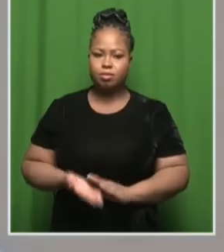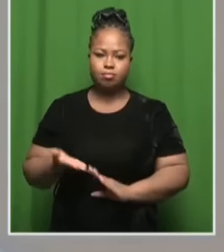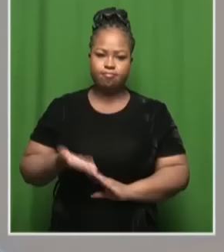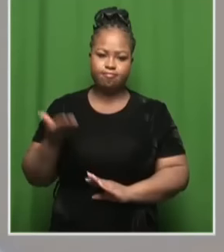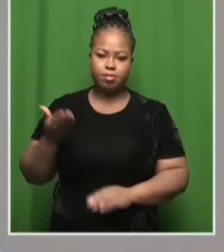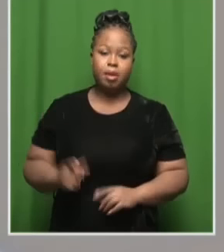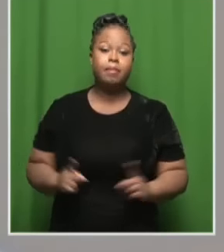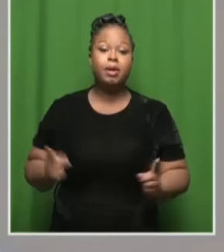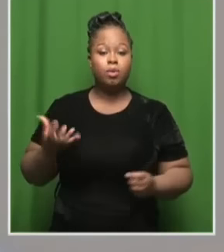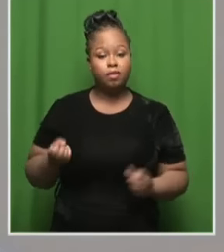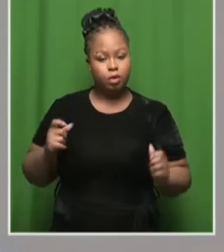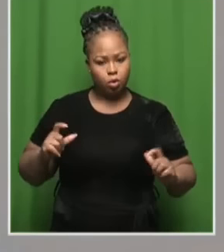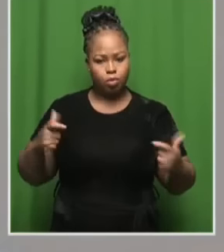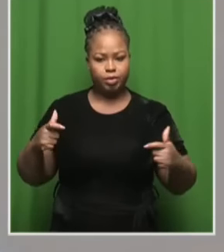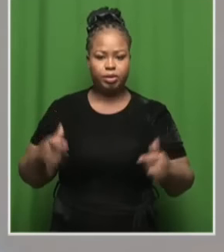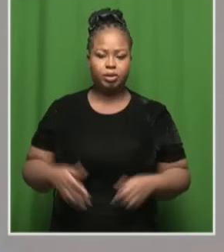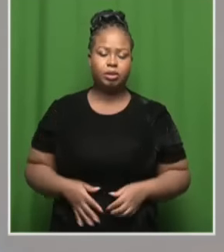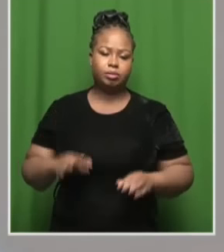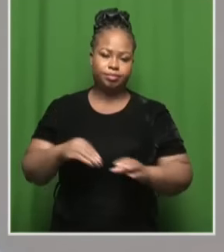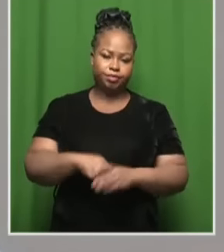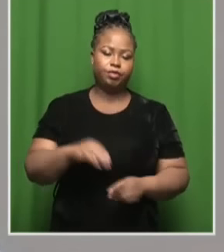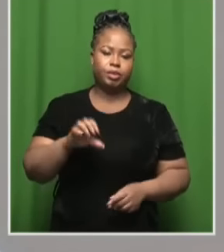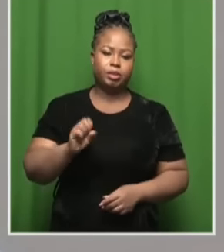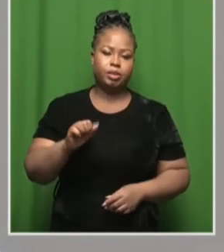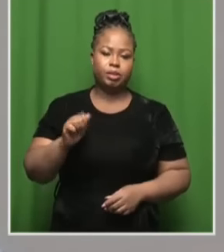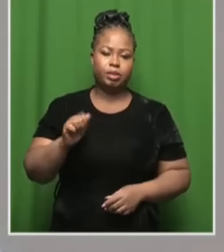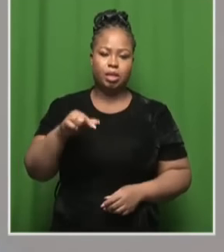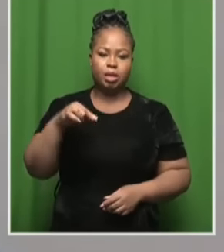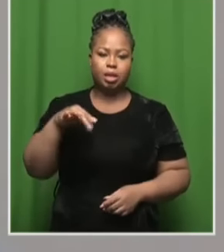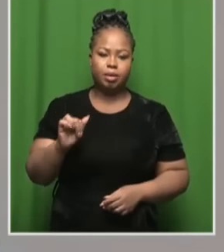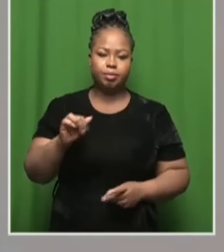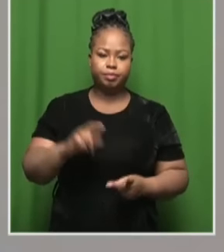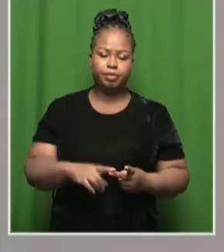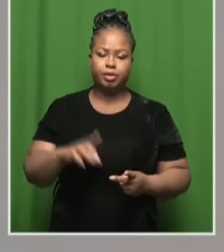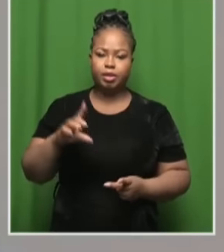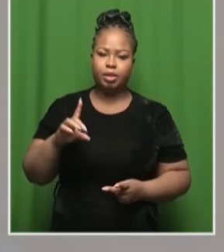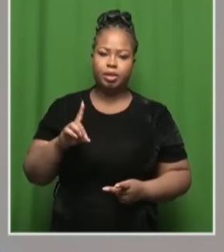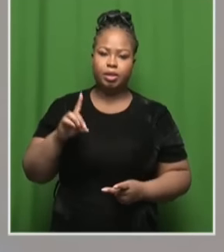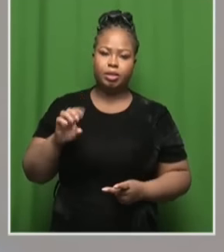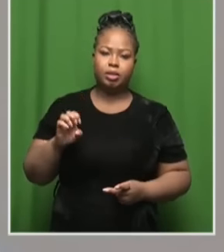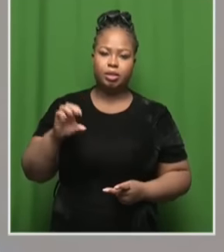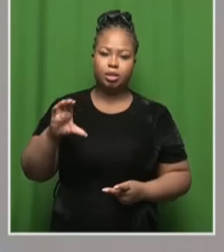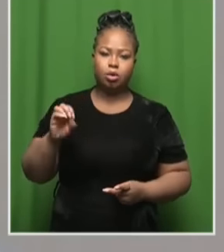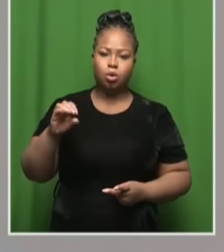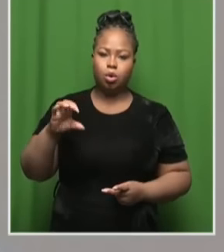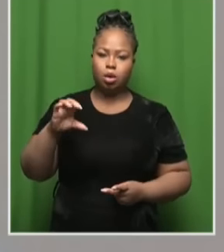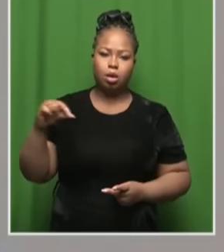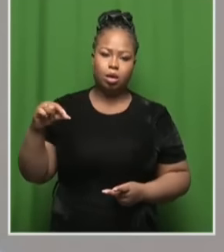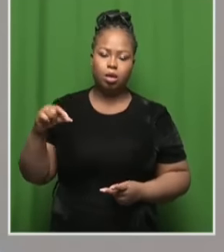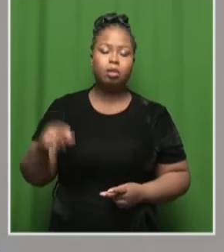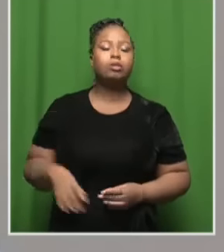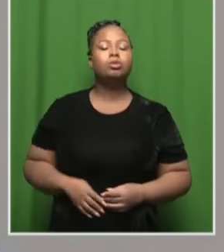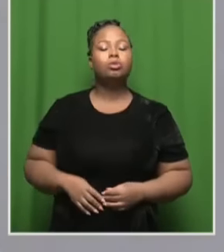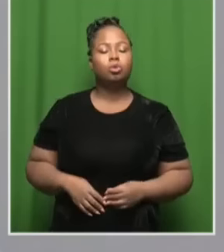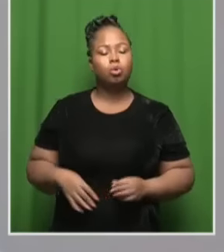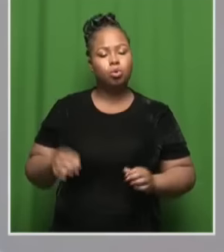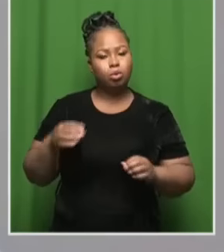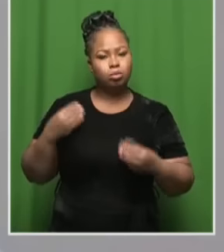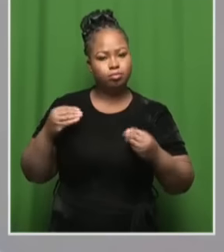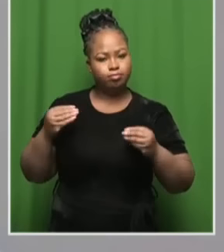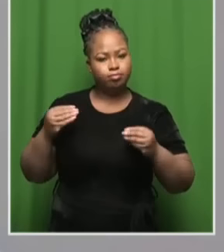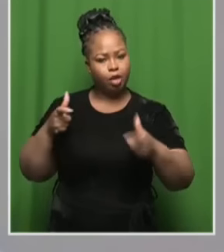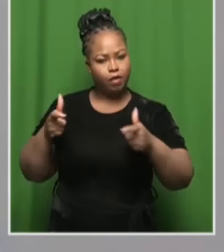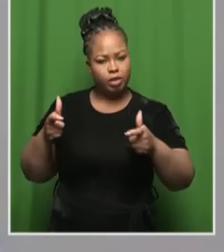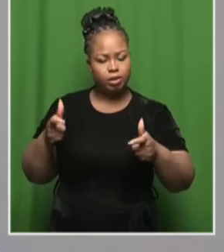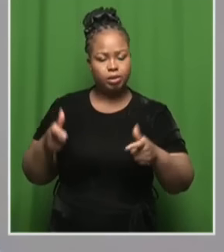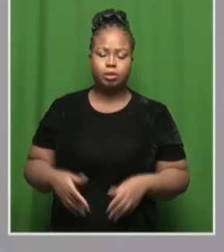have got a committee which comprised of SALGA, DCOG is Department of Cooperative Governance. We do meet these municipalities every